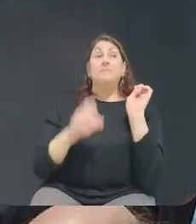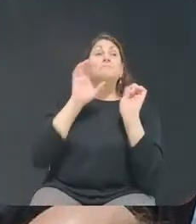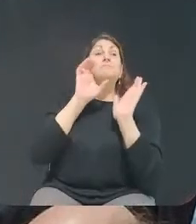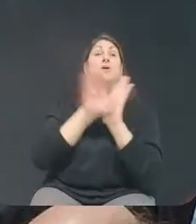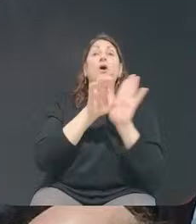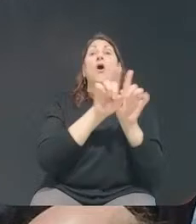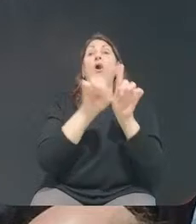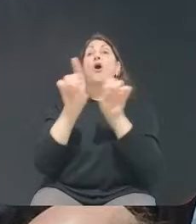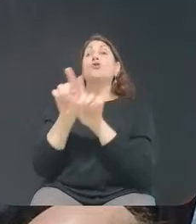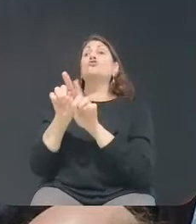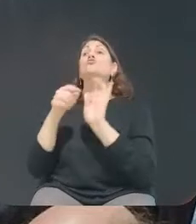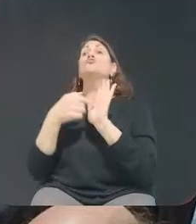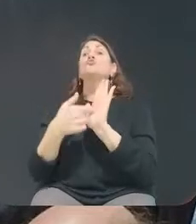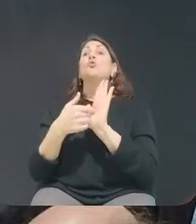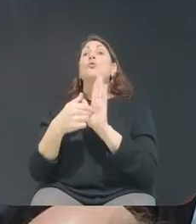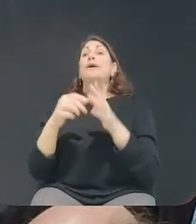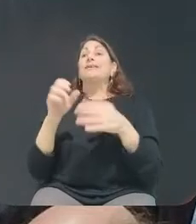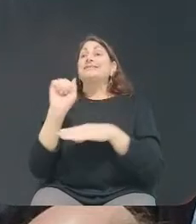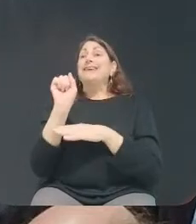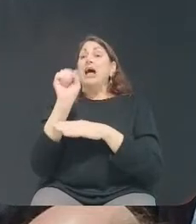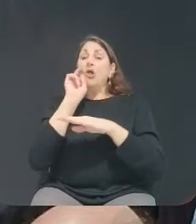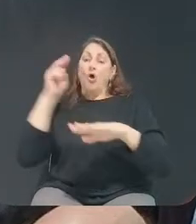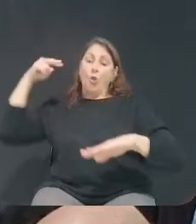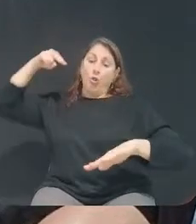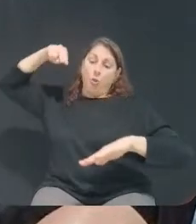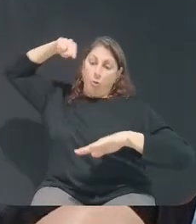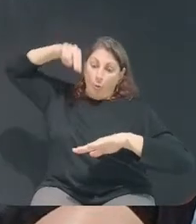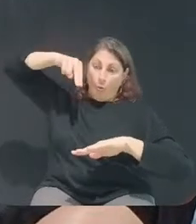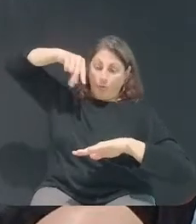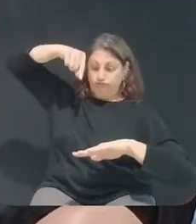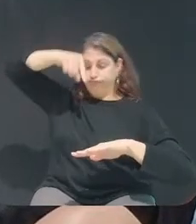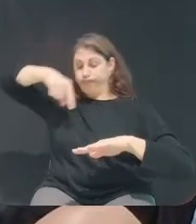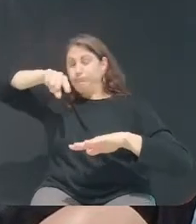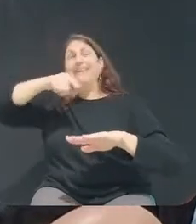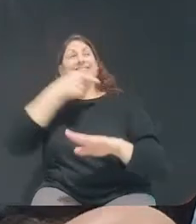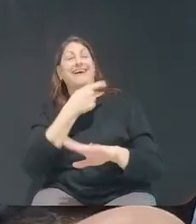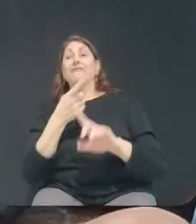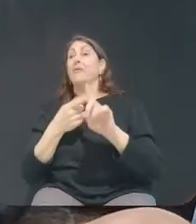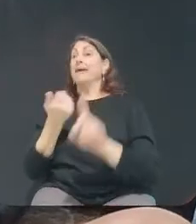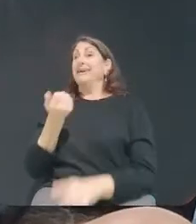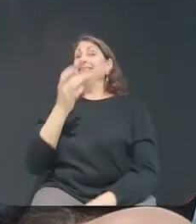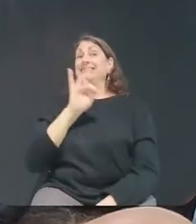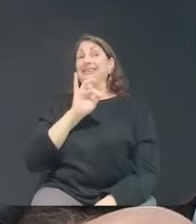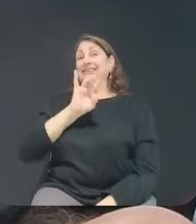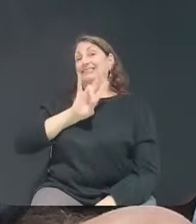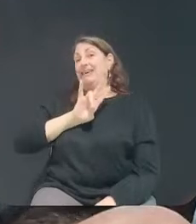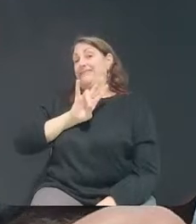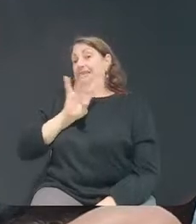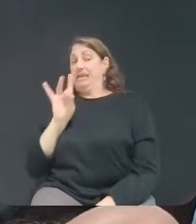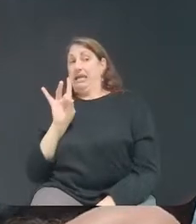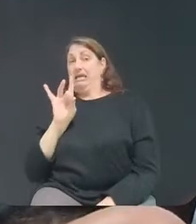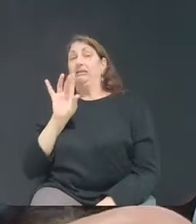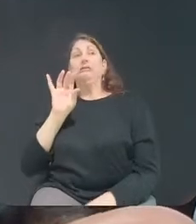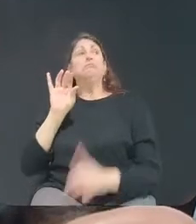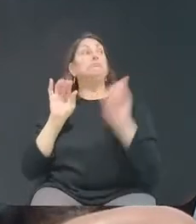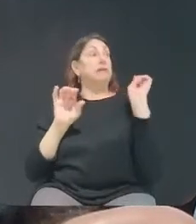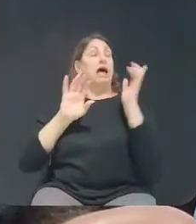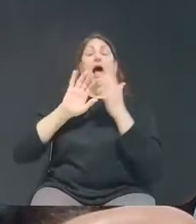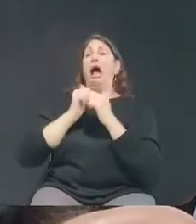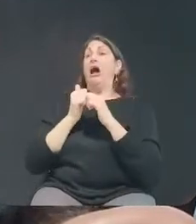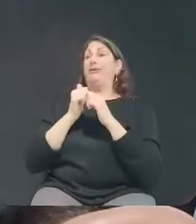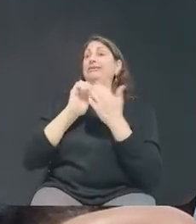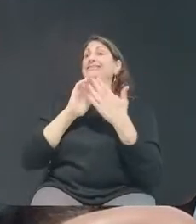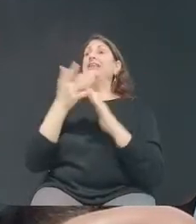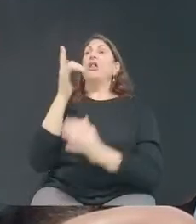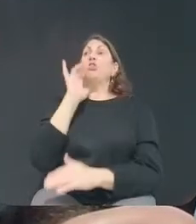a bird's eye view of Seattle, dating from 1878, just to give you an idea of what the city looked like around this time. There's a